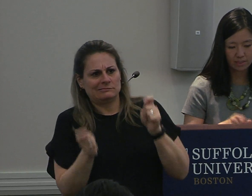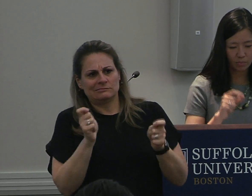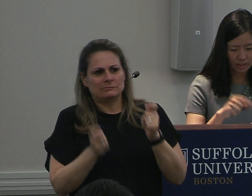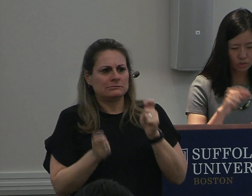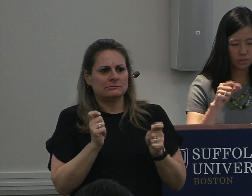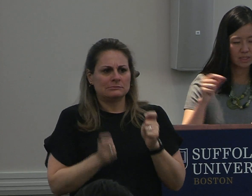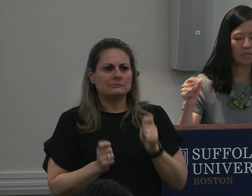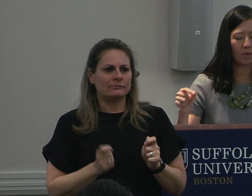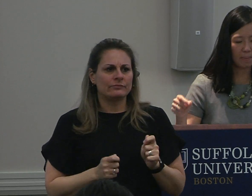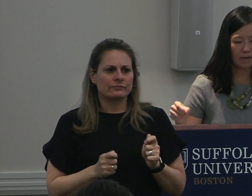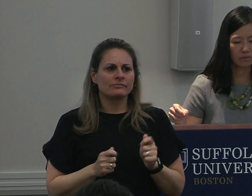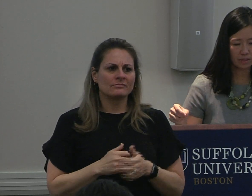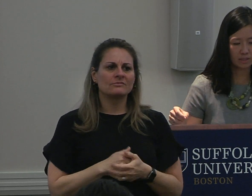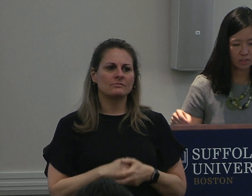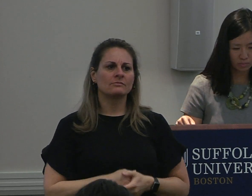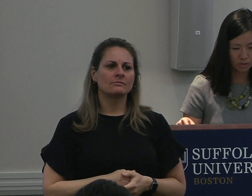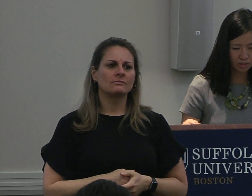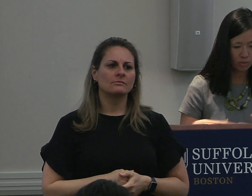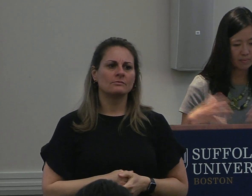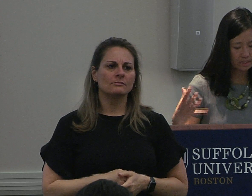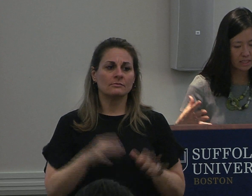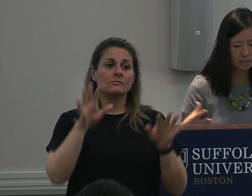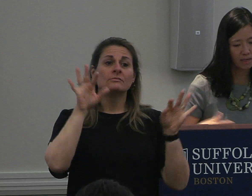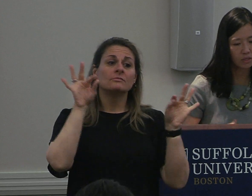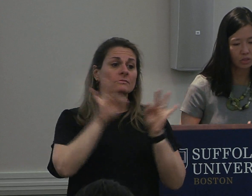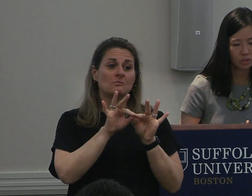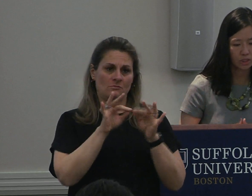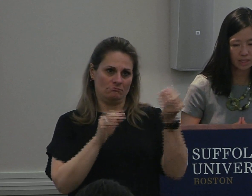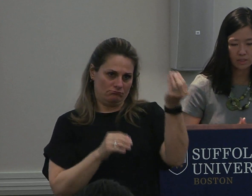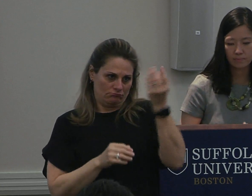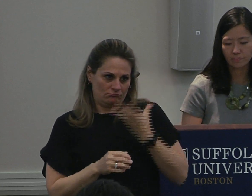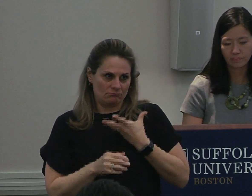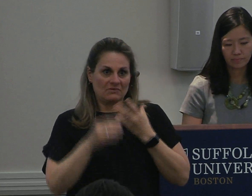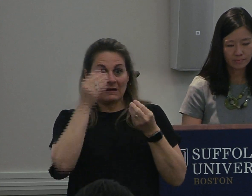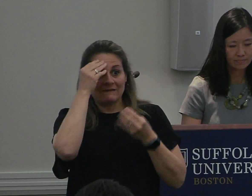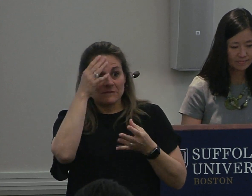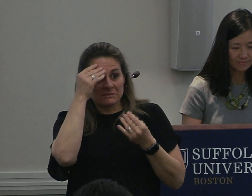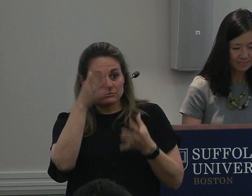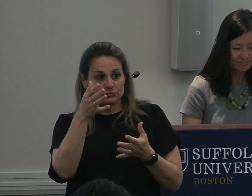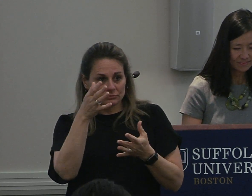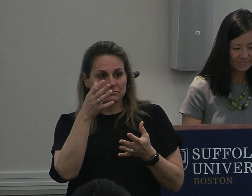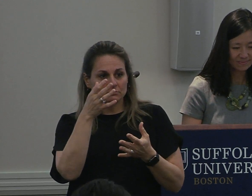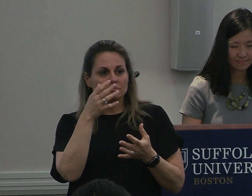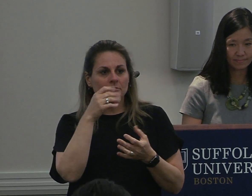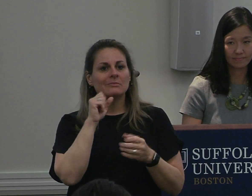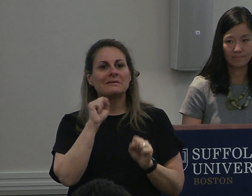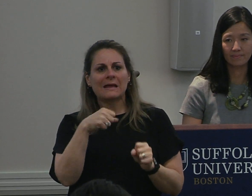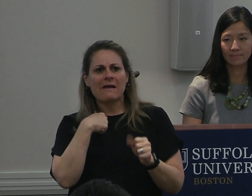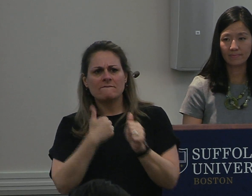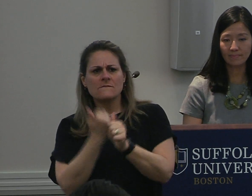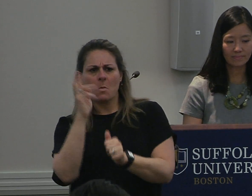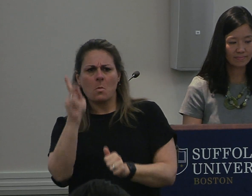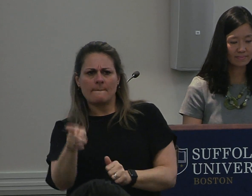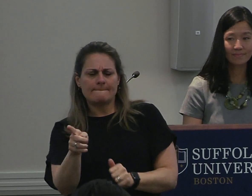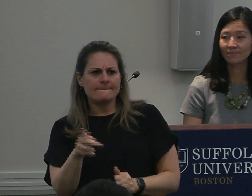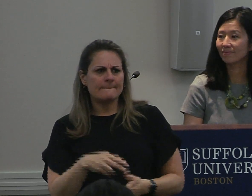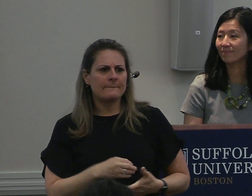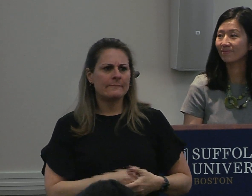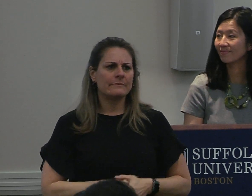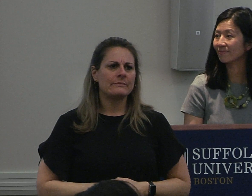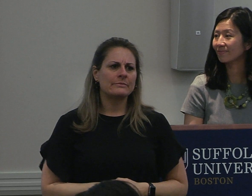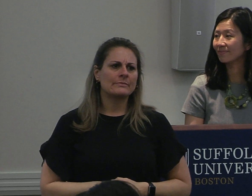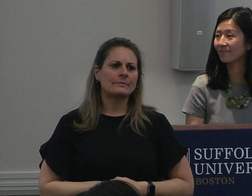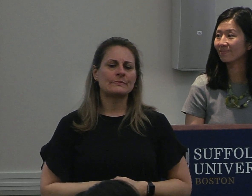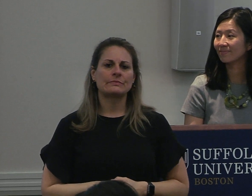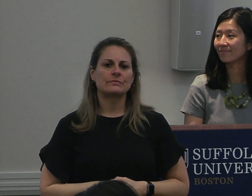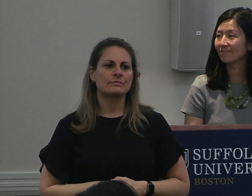flags because then we can start to see when patterns like this emerge and we may need to make a larger change. Thank you, Mayor Wu. This is Andrea. I believe